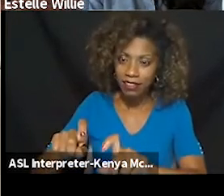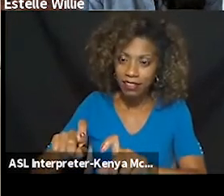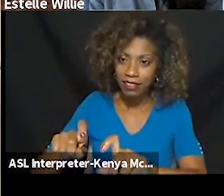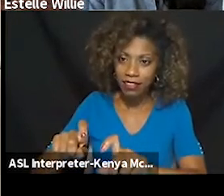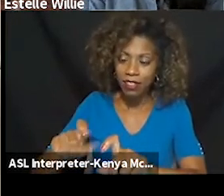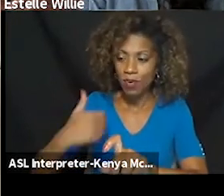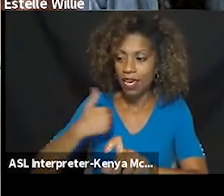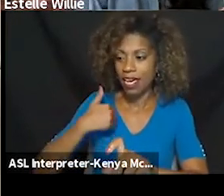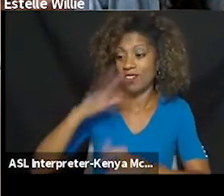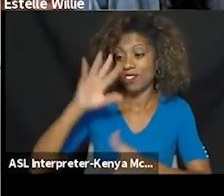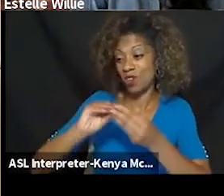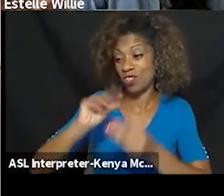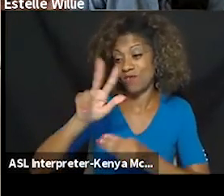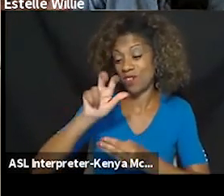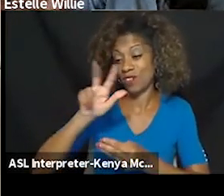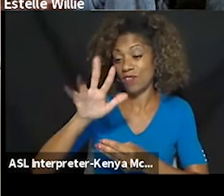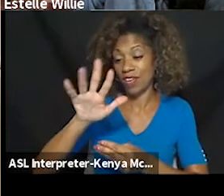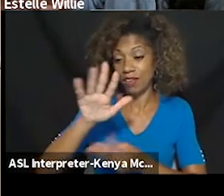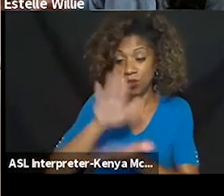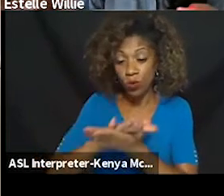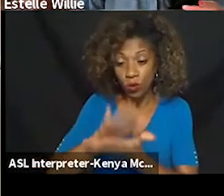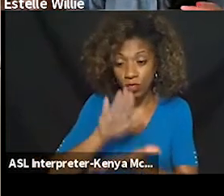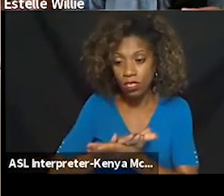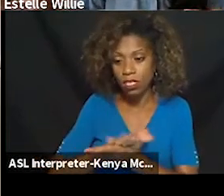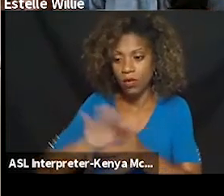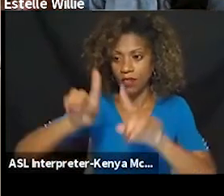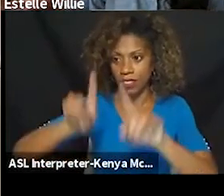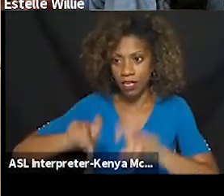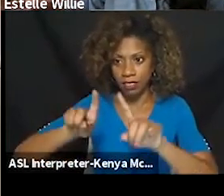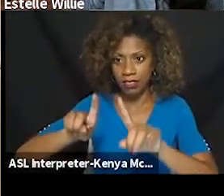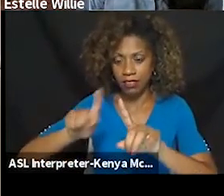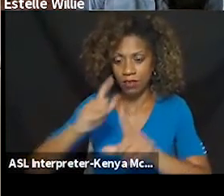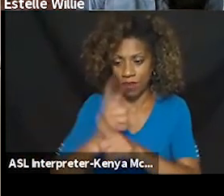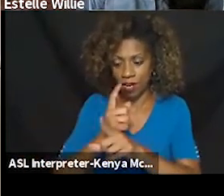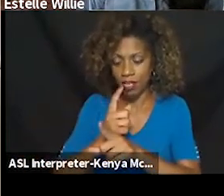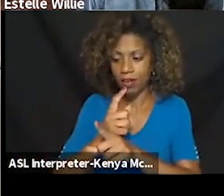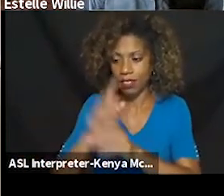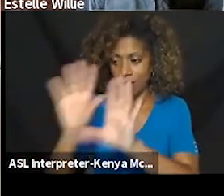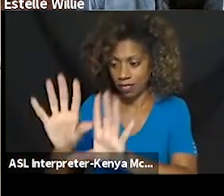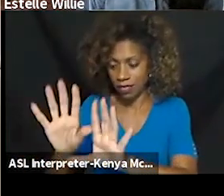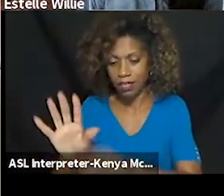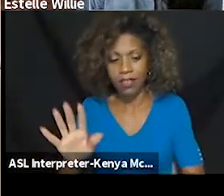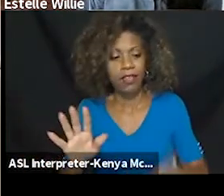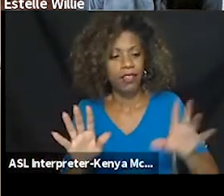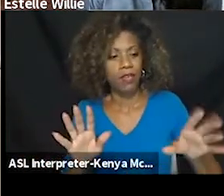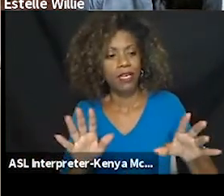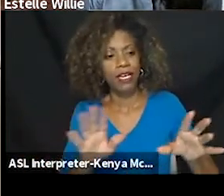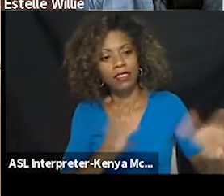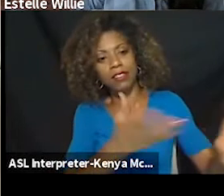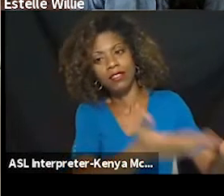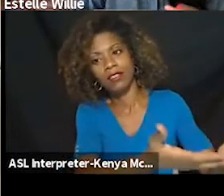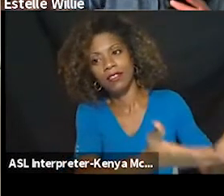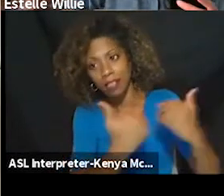335 schools, and then brought together the school communities that we're going to be working